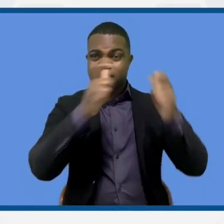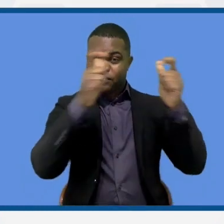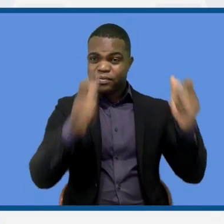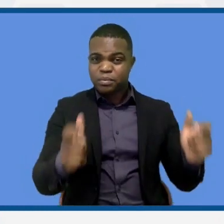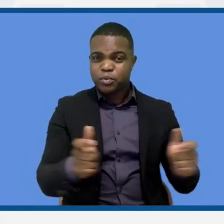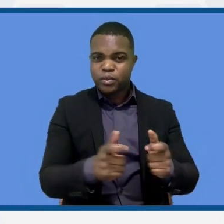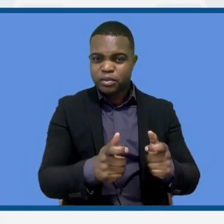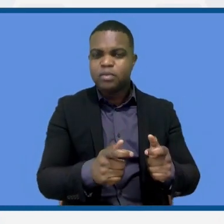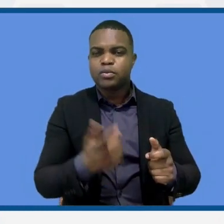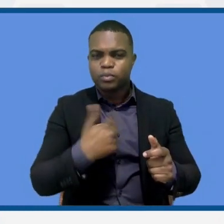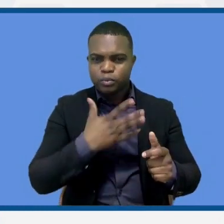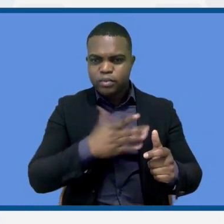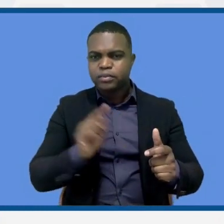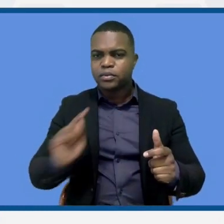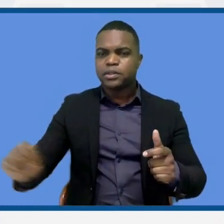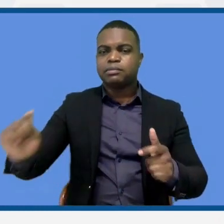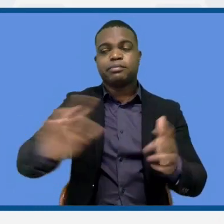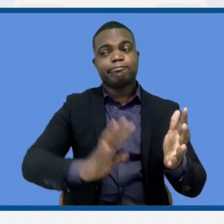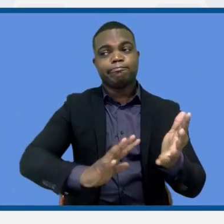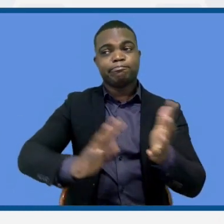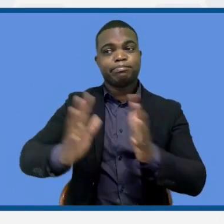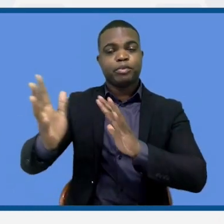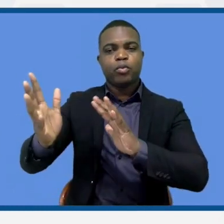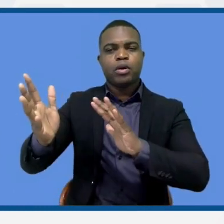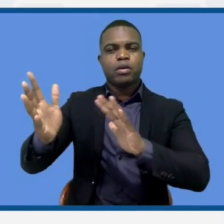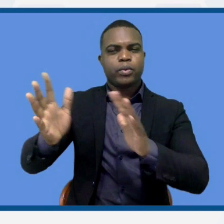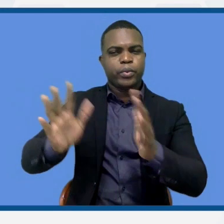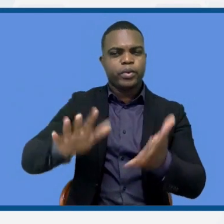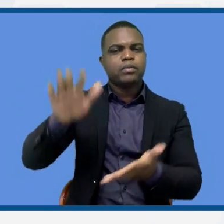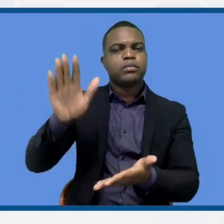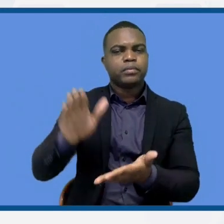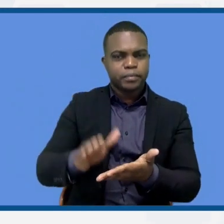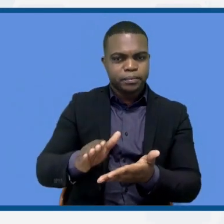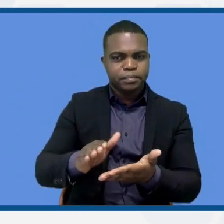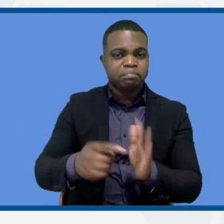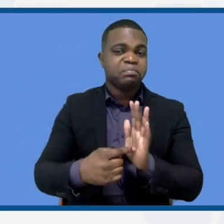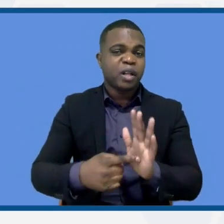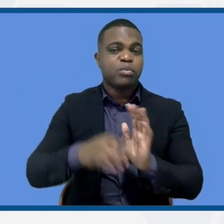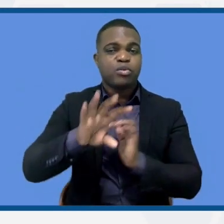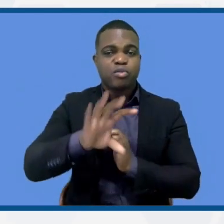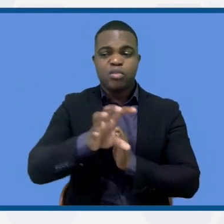conceptual framework to the modelation of risk and resilience of infrastructure systems, which